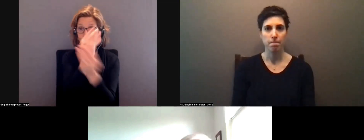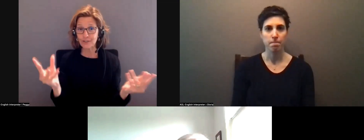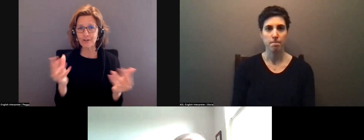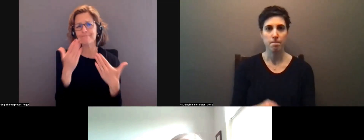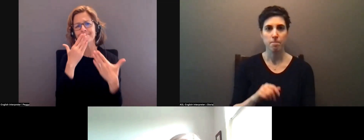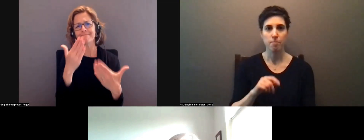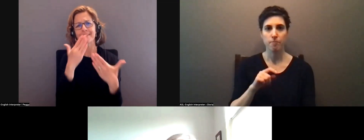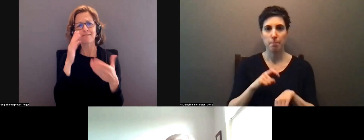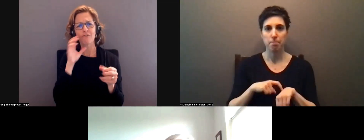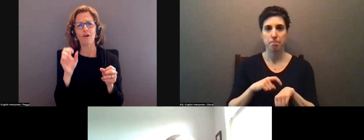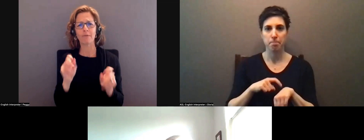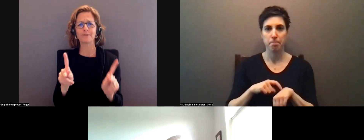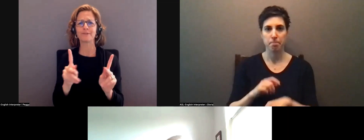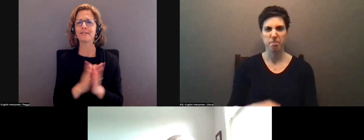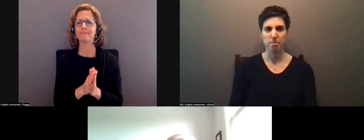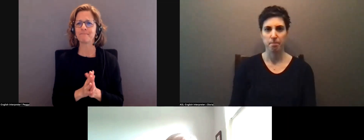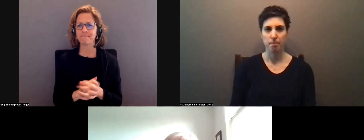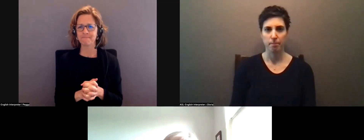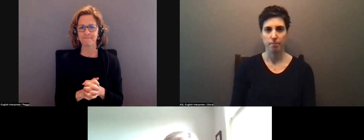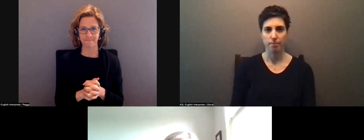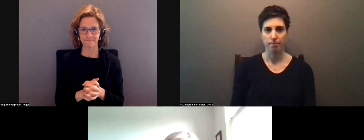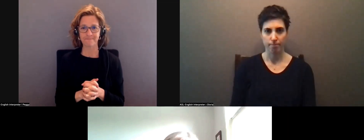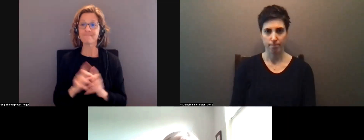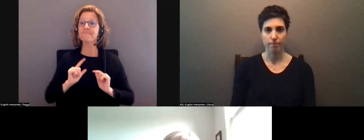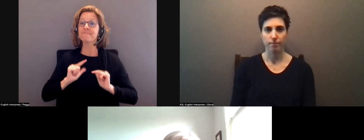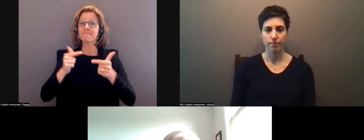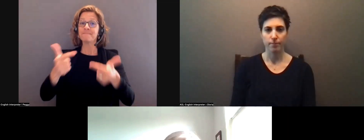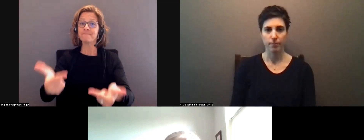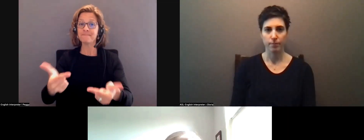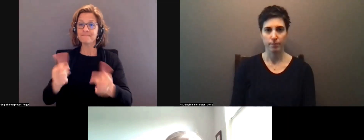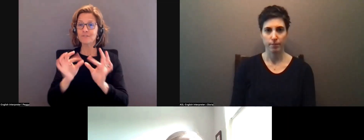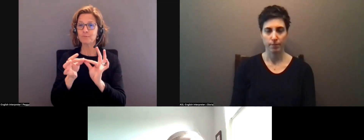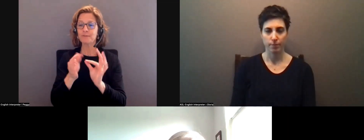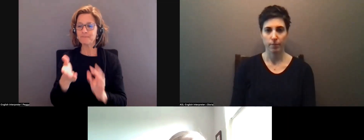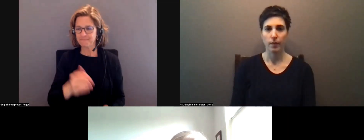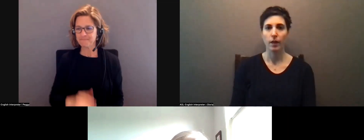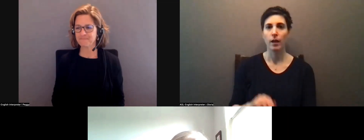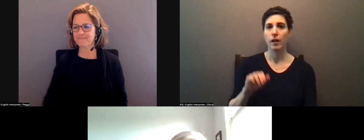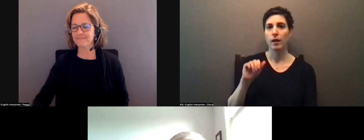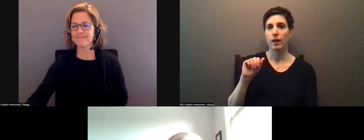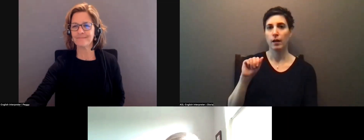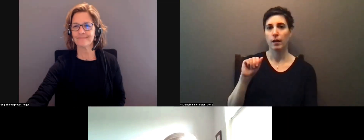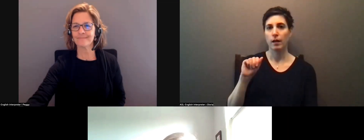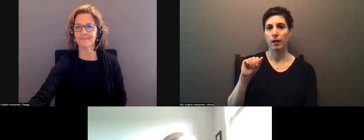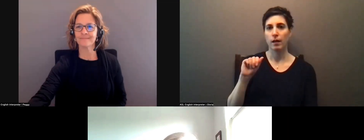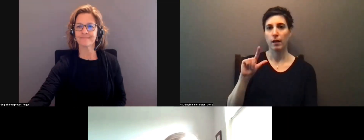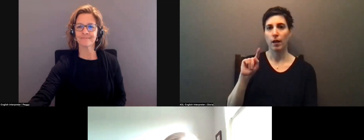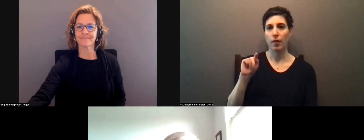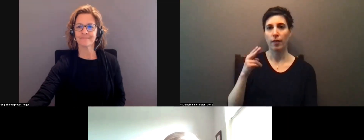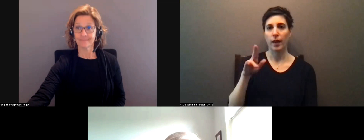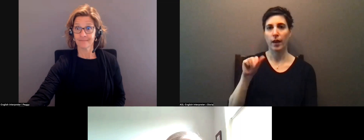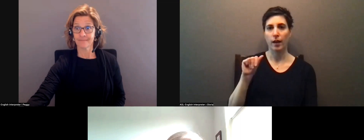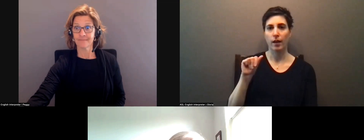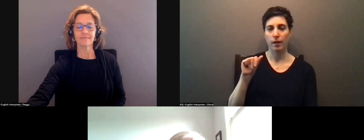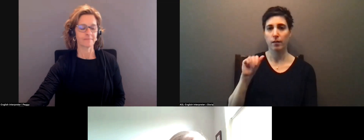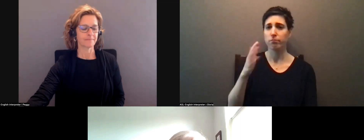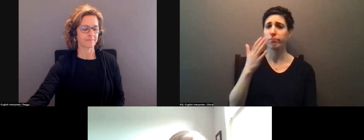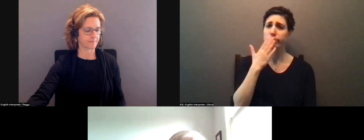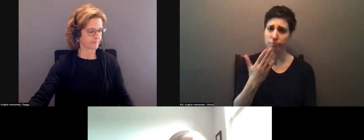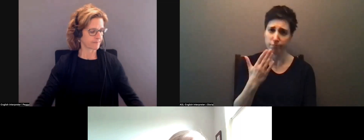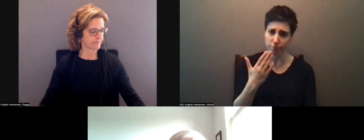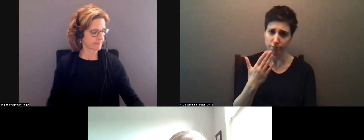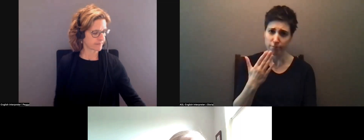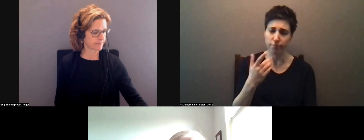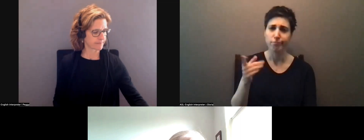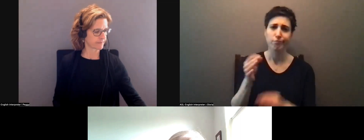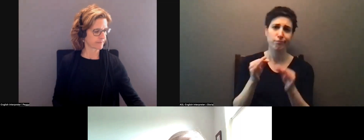Amazing. Thanks so much, Anita, for showing us, giving us the deep dive into your Google setup, for the kind words for Monica. I